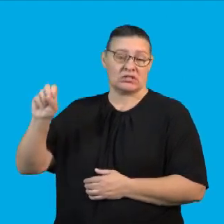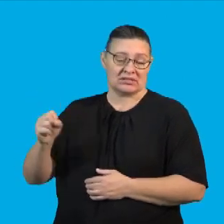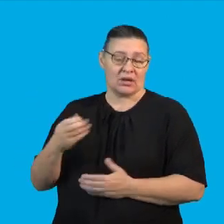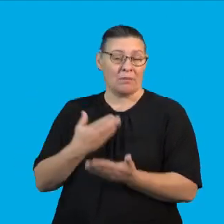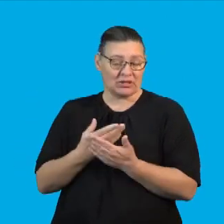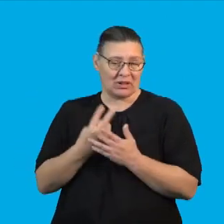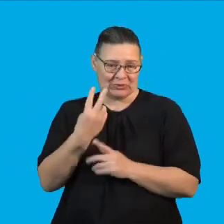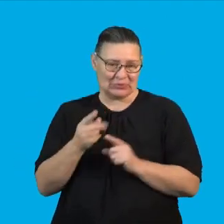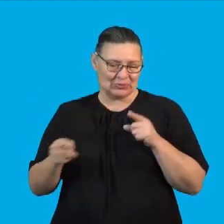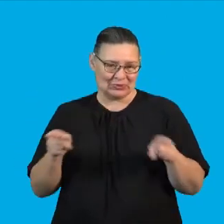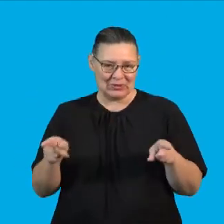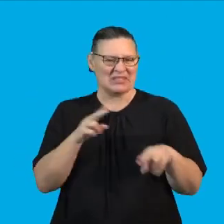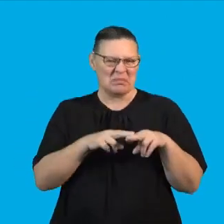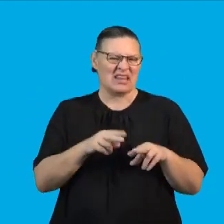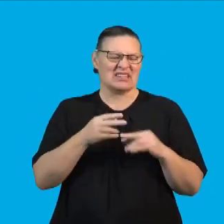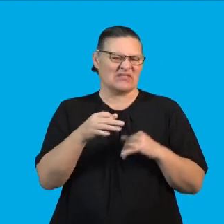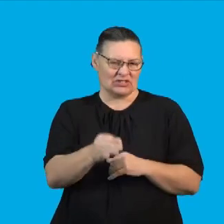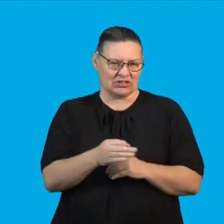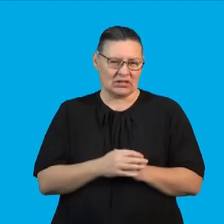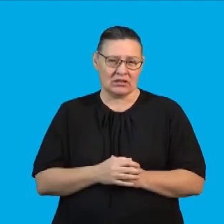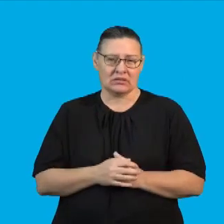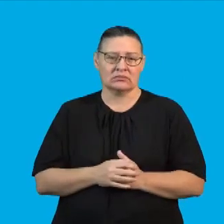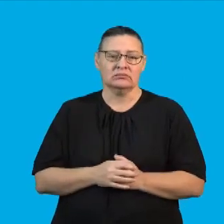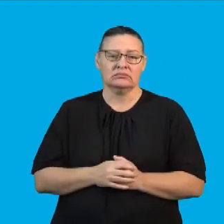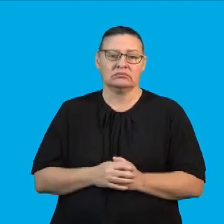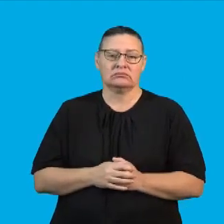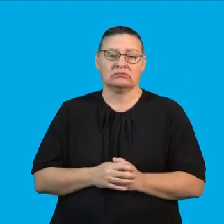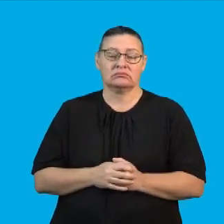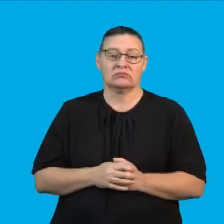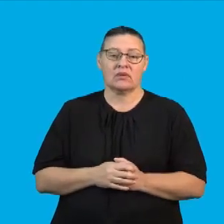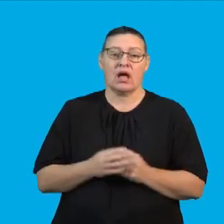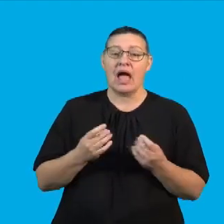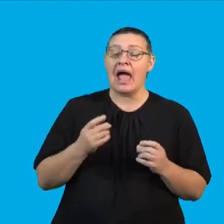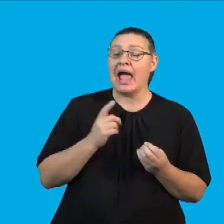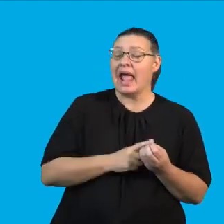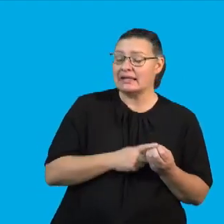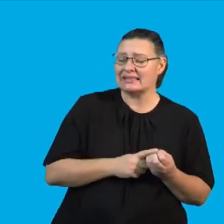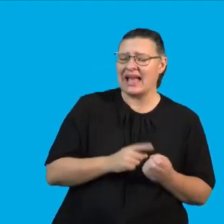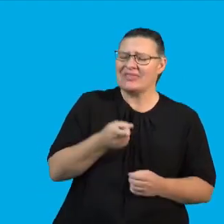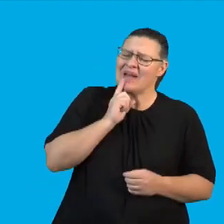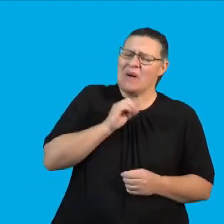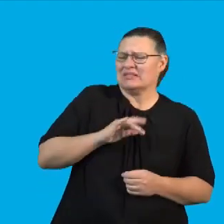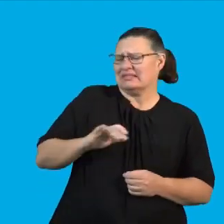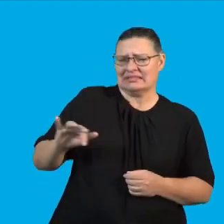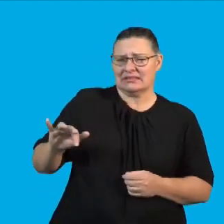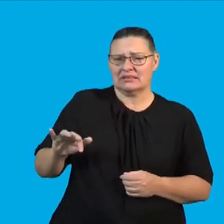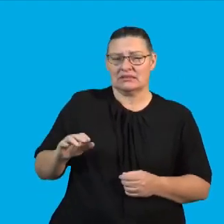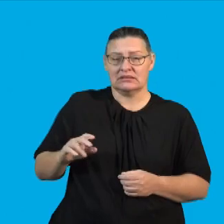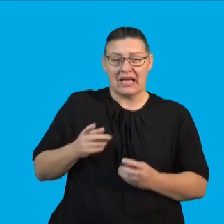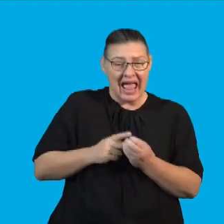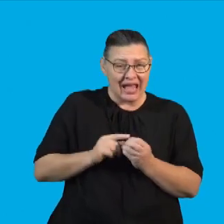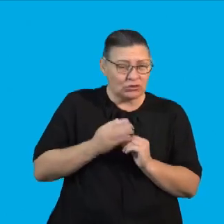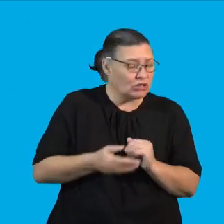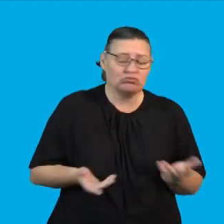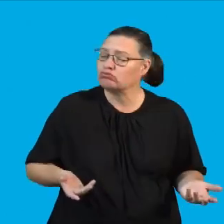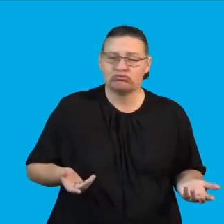ovoviviparous. There are two possibilities. And the number of eggs, thousands. And are the eggs protected? No, they are